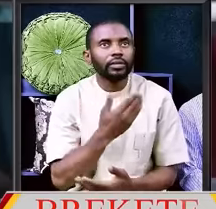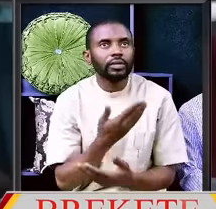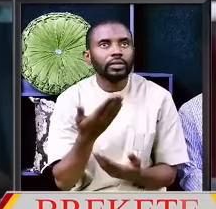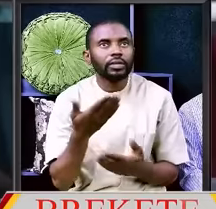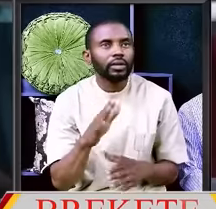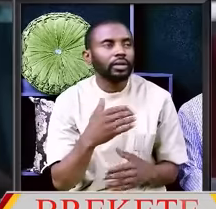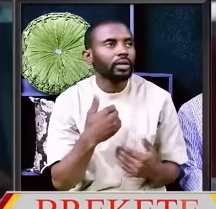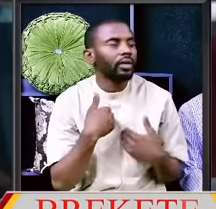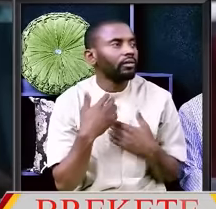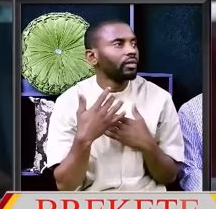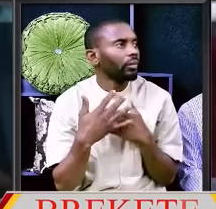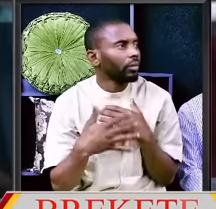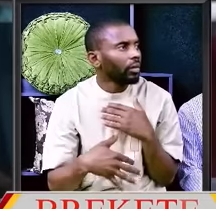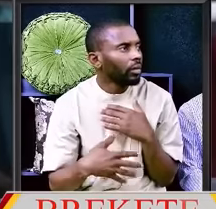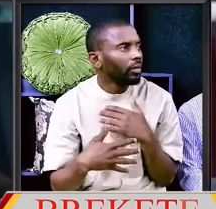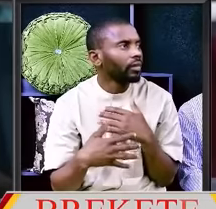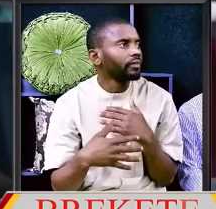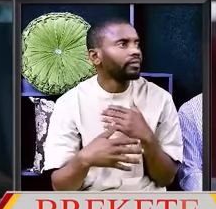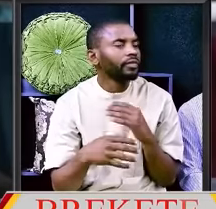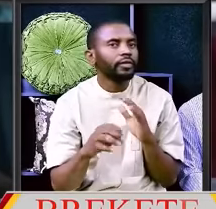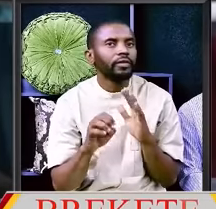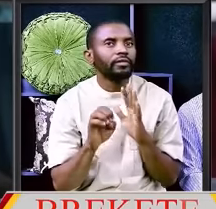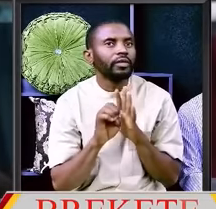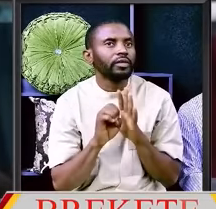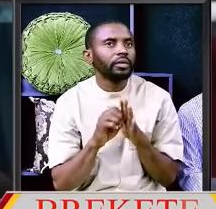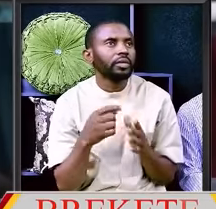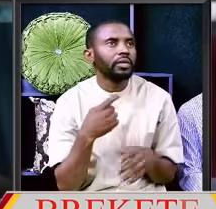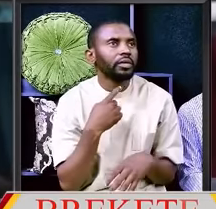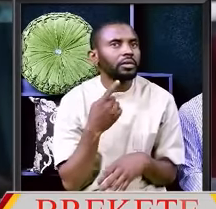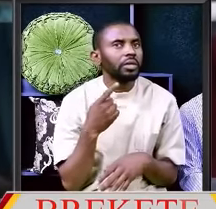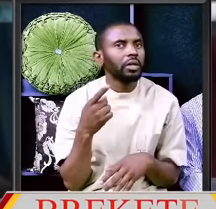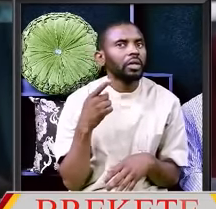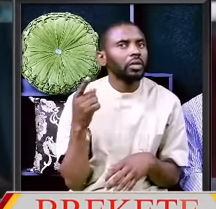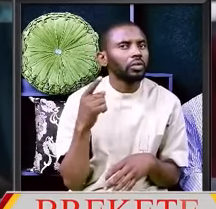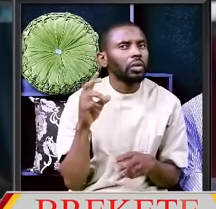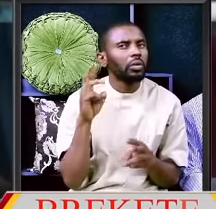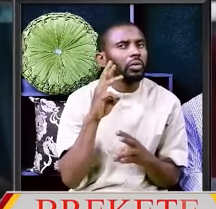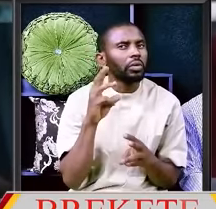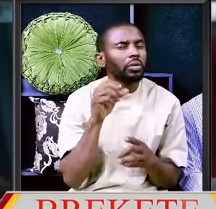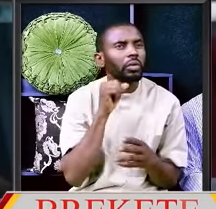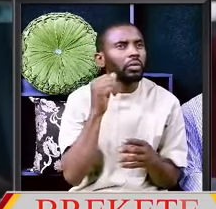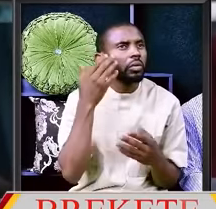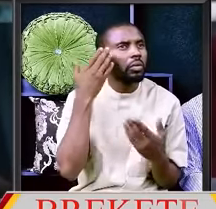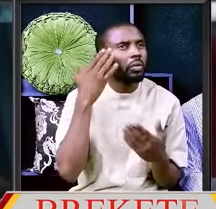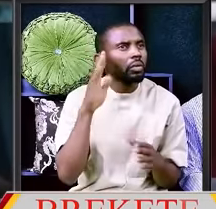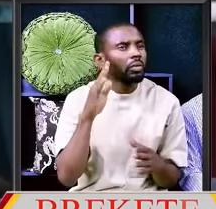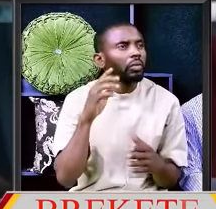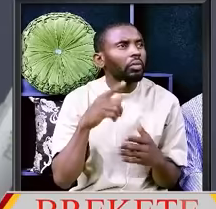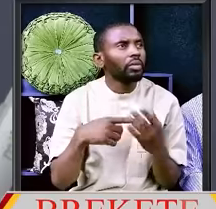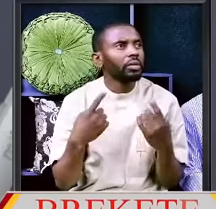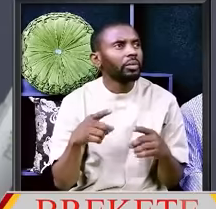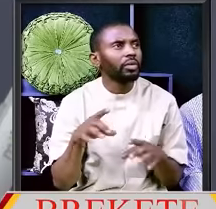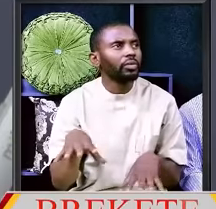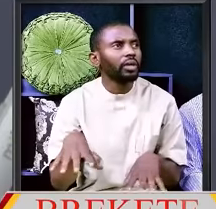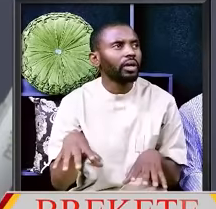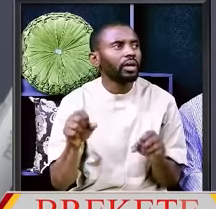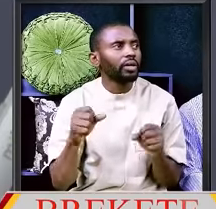have moved the body. Okay, let's say, okay, you were mourning. You don't know what you were doing. You carried the body.